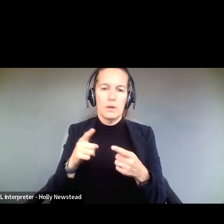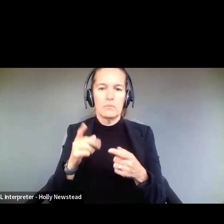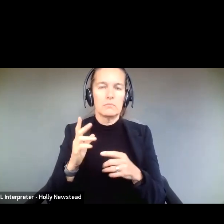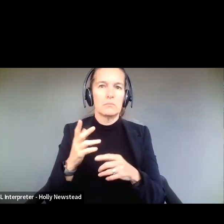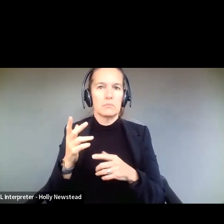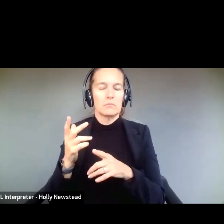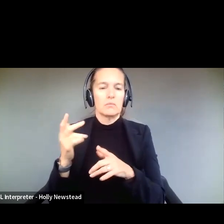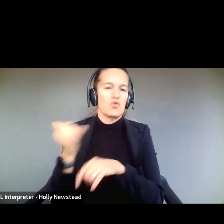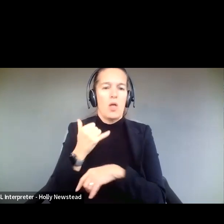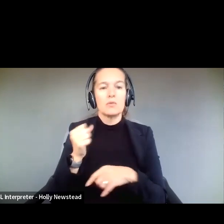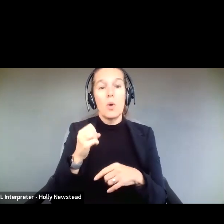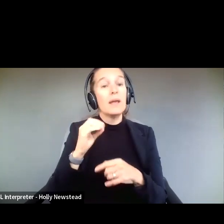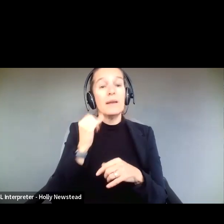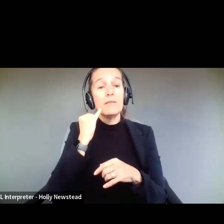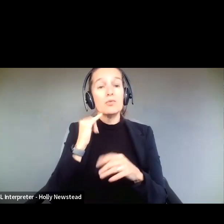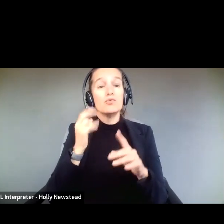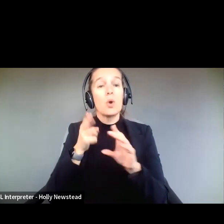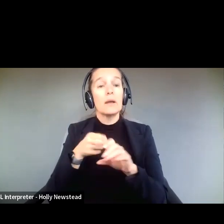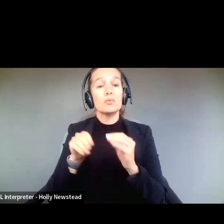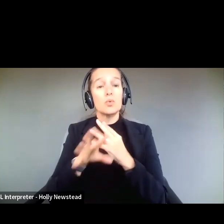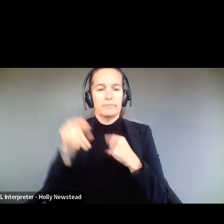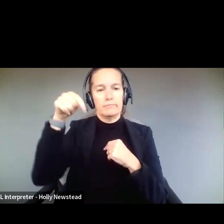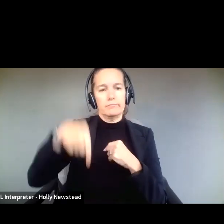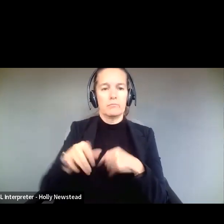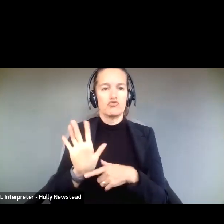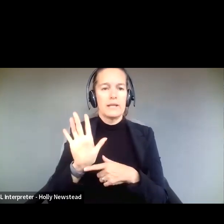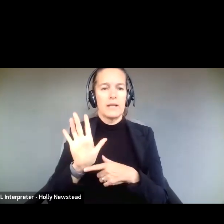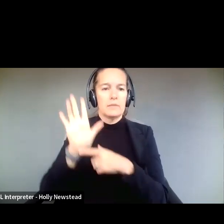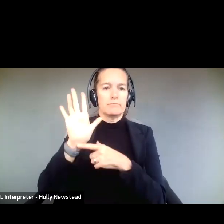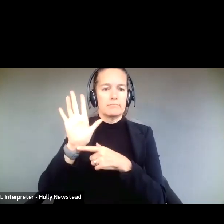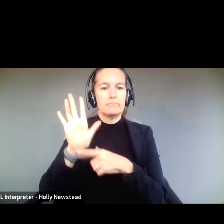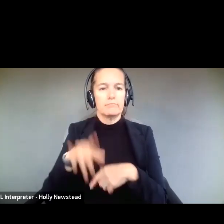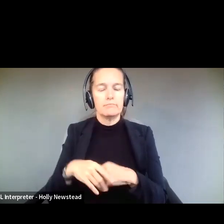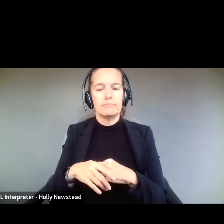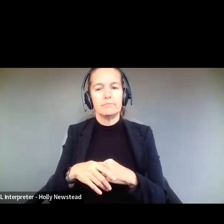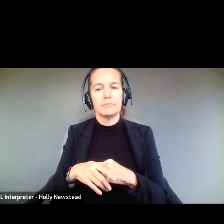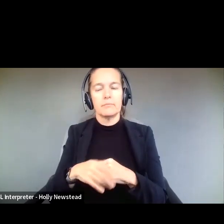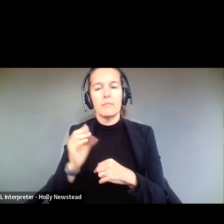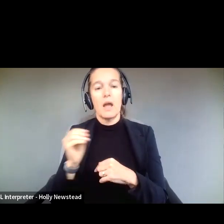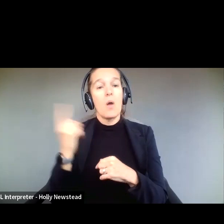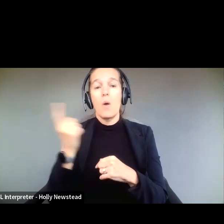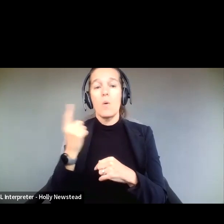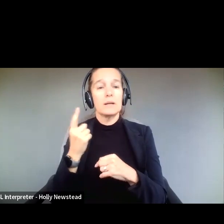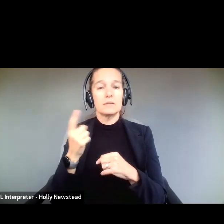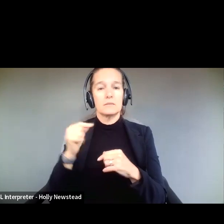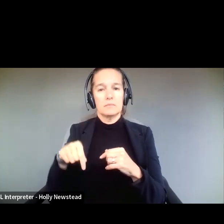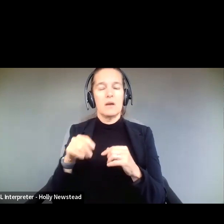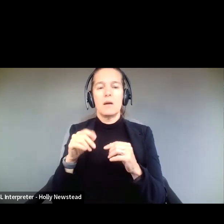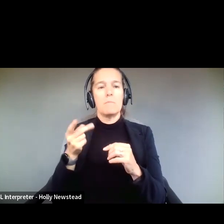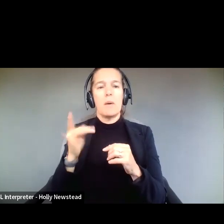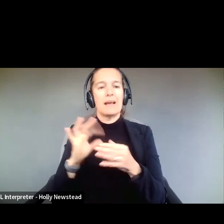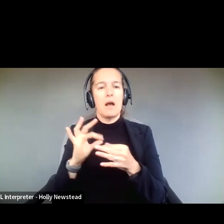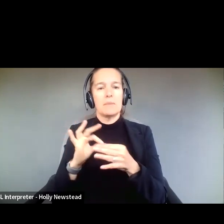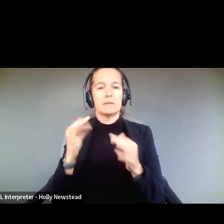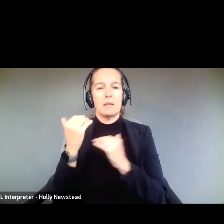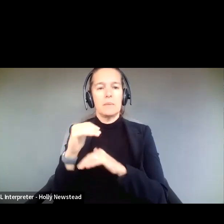have joined the meeting via Zoom, please use the raised hand function in Zoom. As is always the case at commission meetings, public comment is limited to 3 minutes